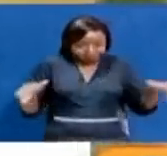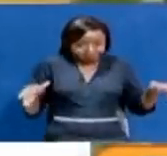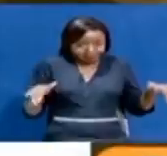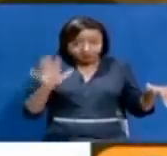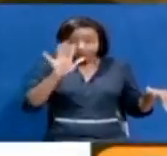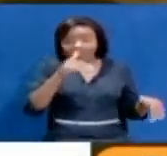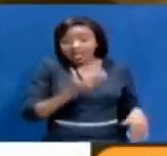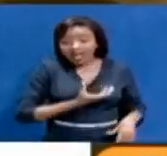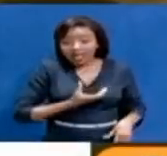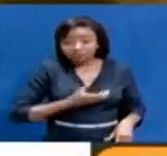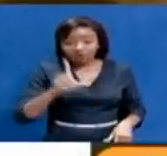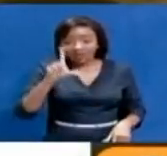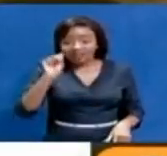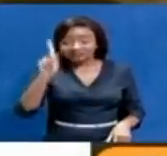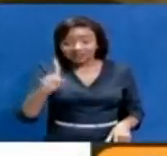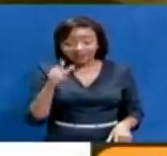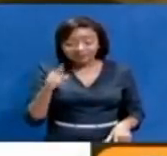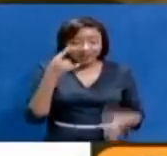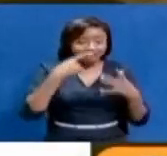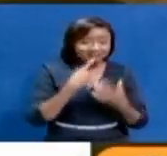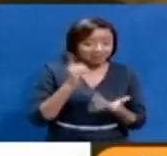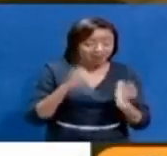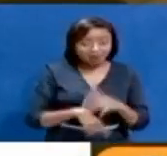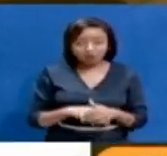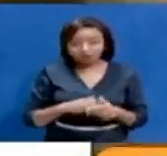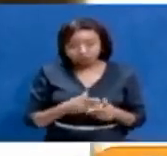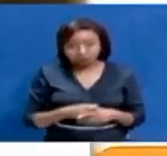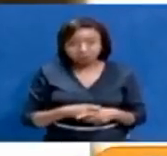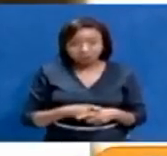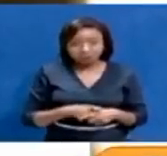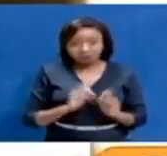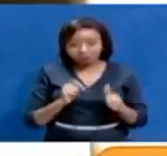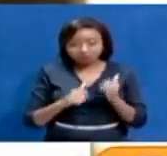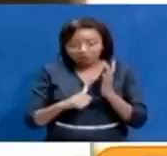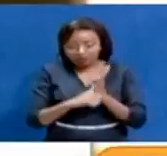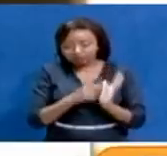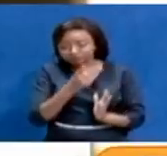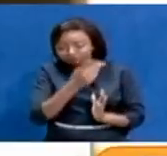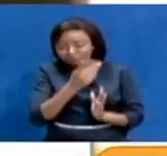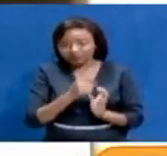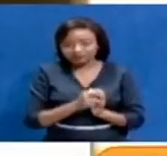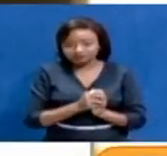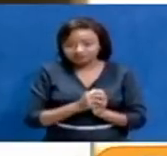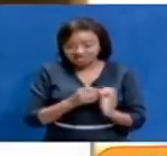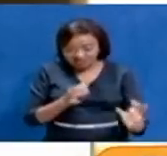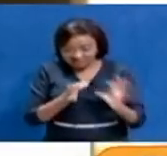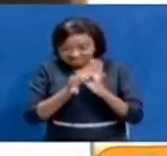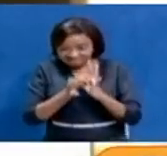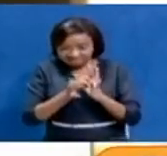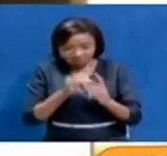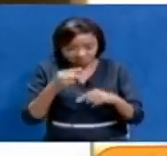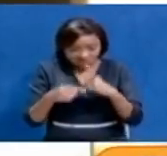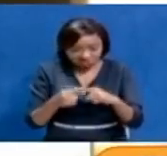Law Society of Kenya had resolved to initiate the expunging the names of Paul Kihara and Kennedy